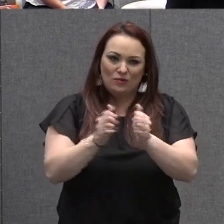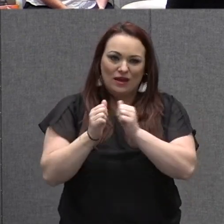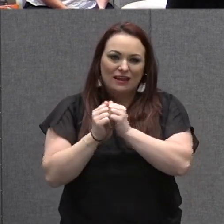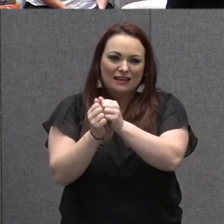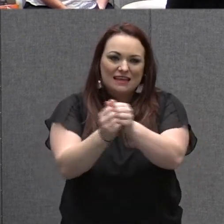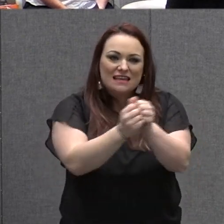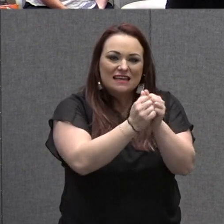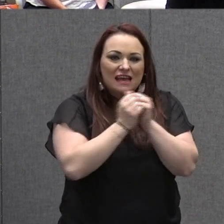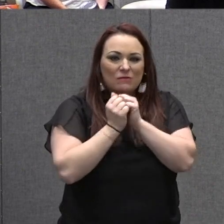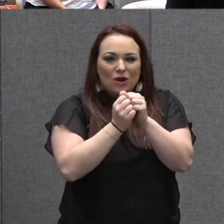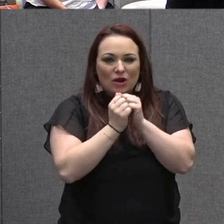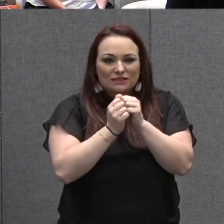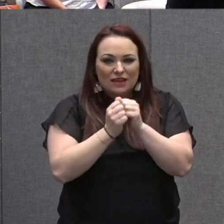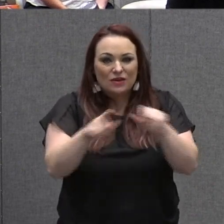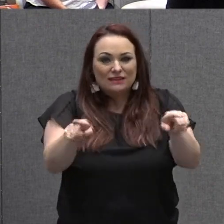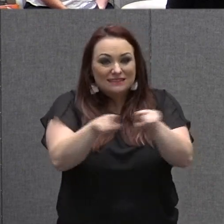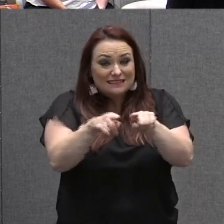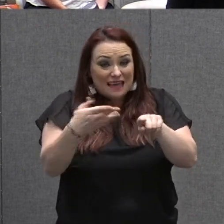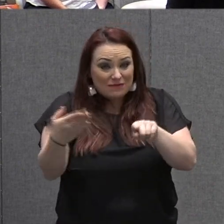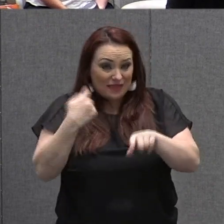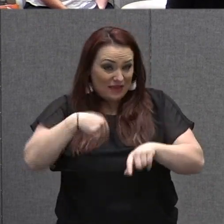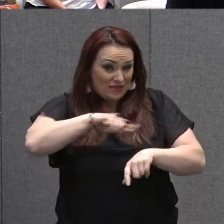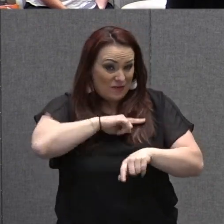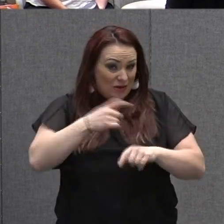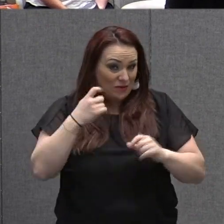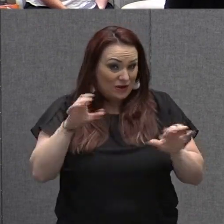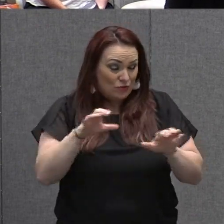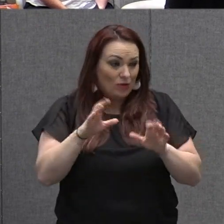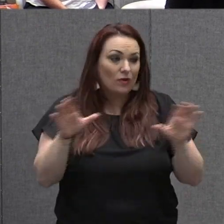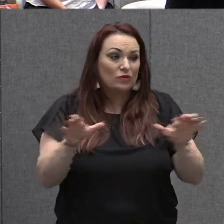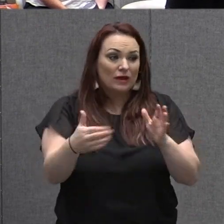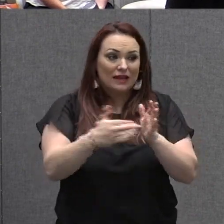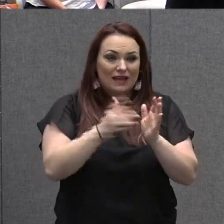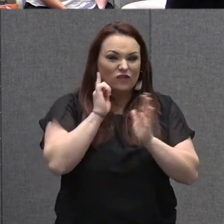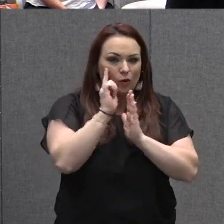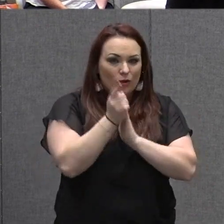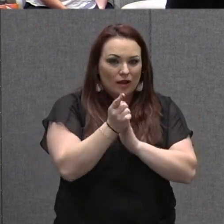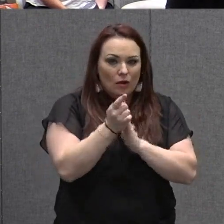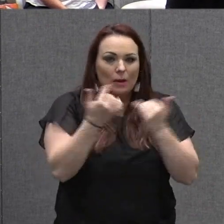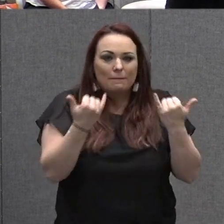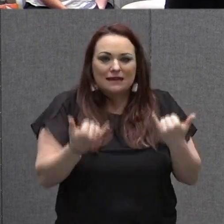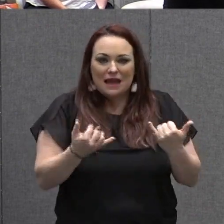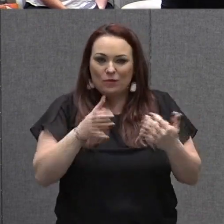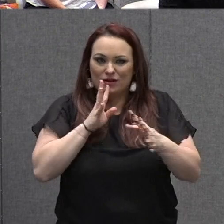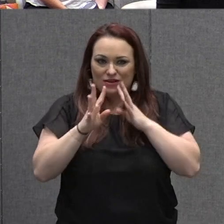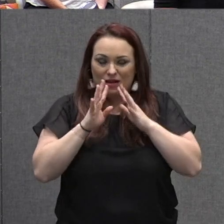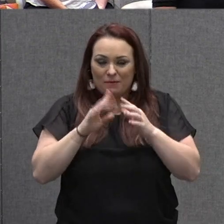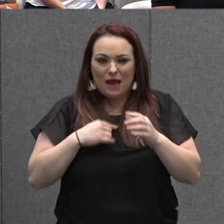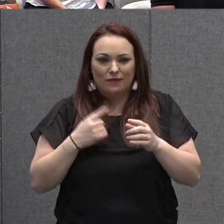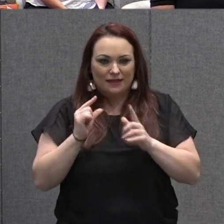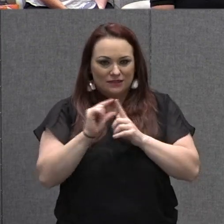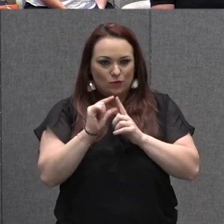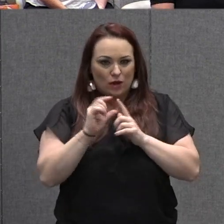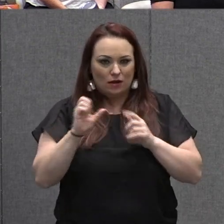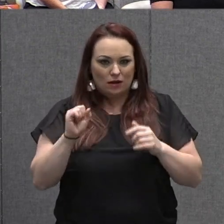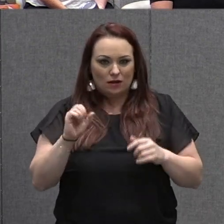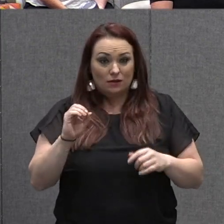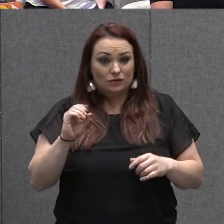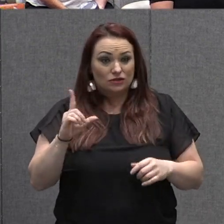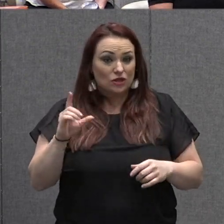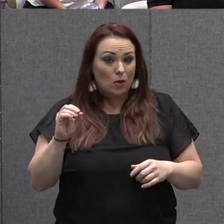same thing you were doing, we're going to do that again here in a second. But now we're going to talk about solos.